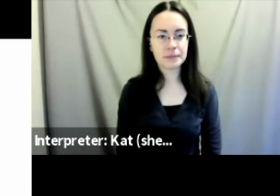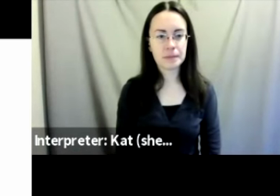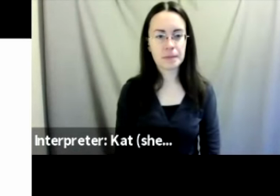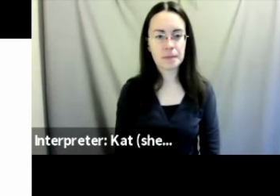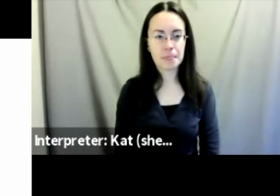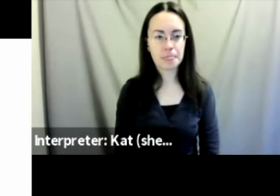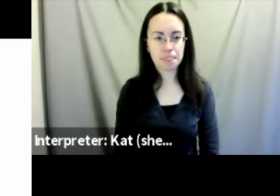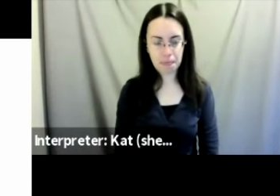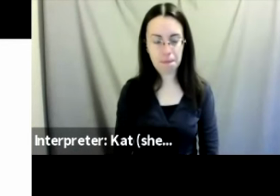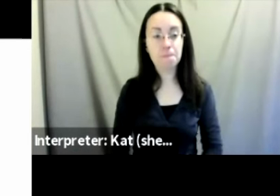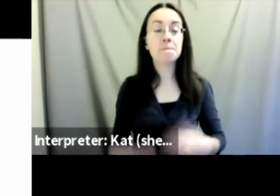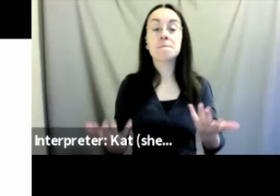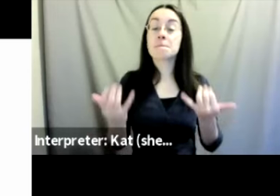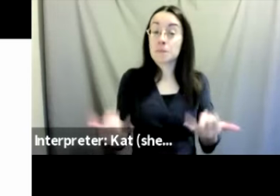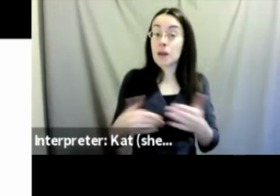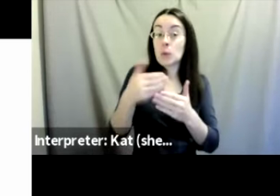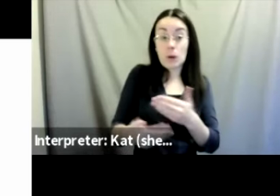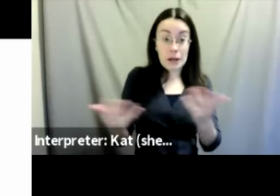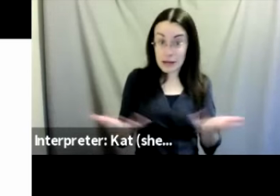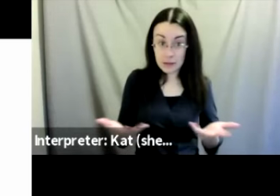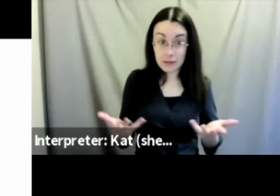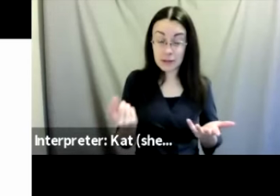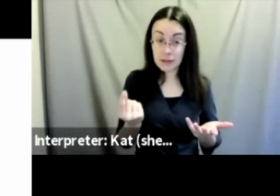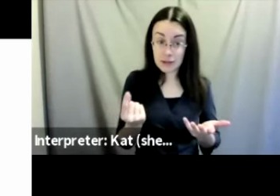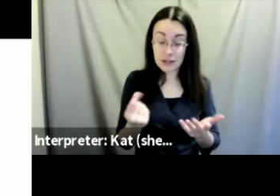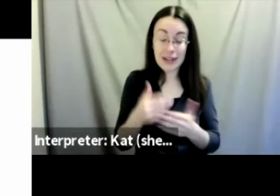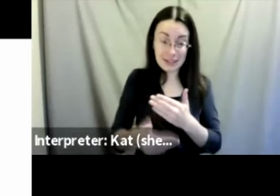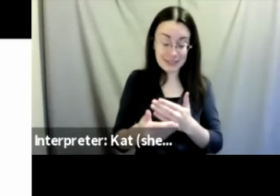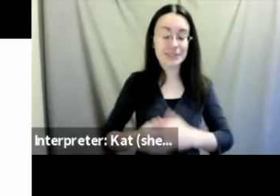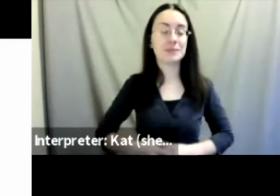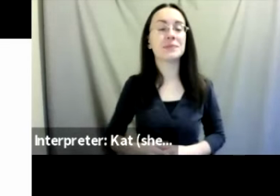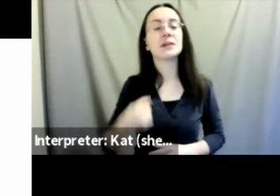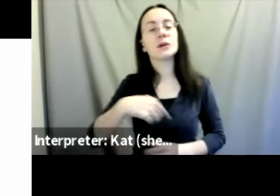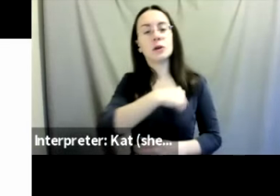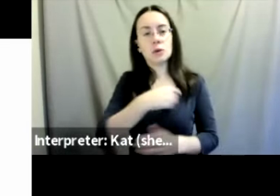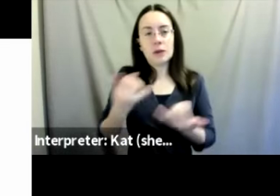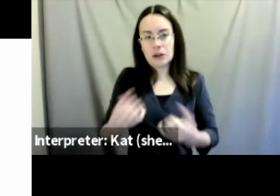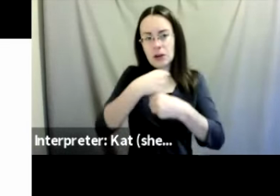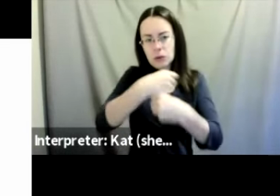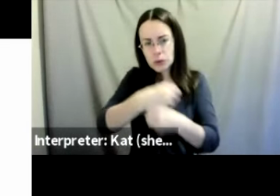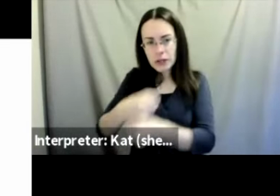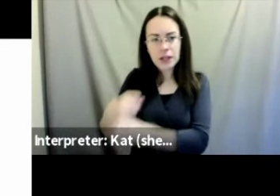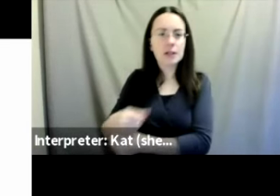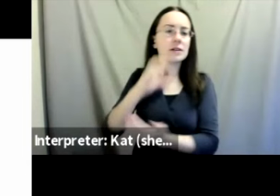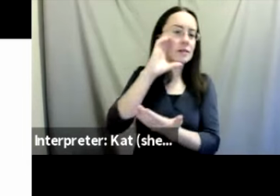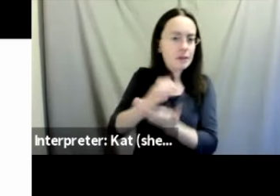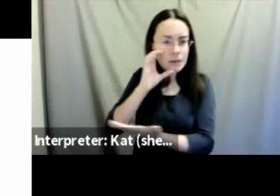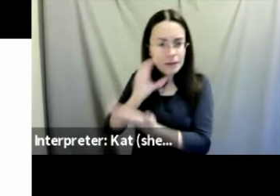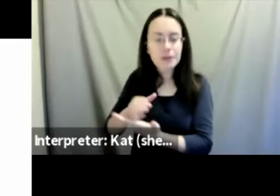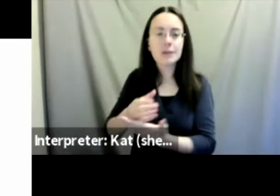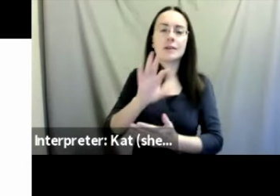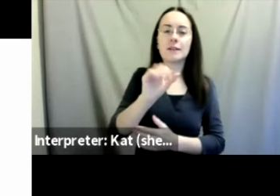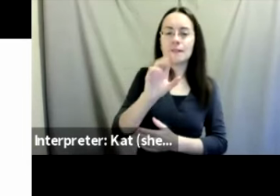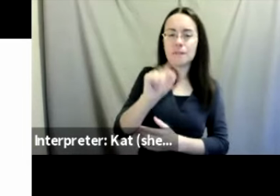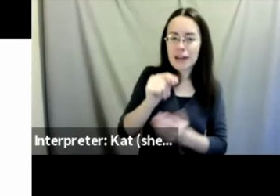And so now we are currently working on creating infographics, fact sheets, social media posts, and presentations about our findings in order to